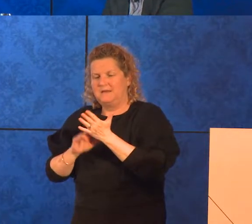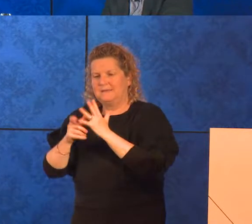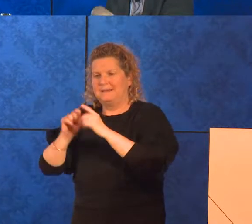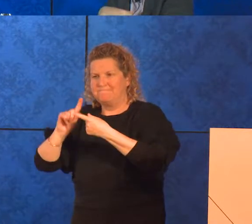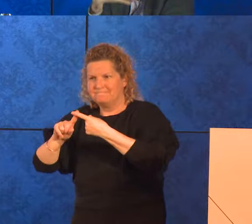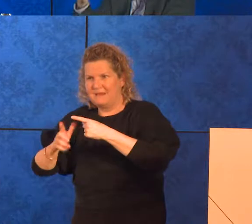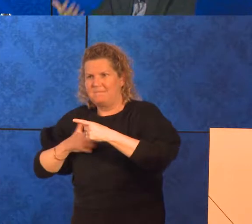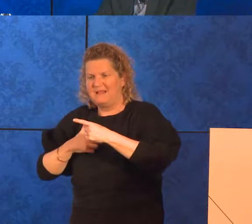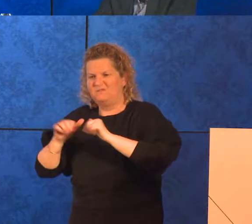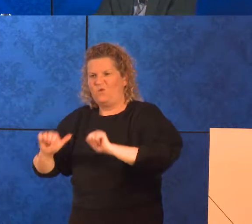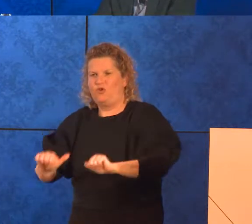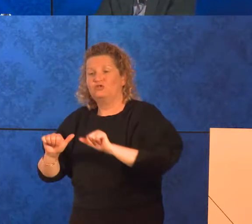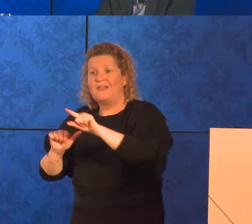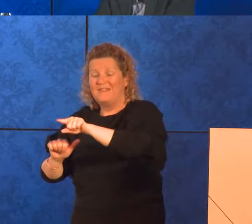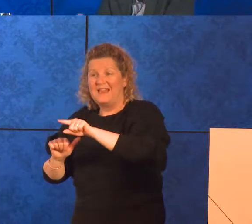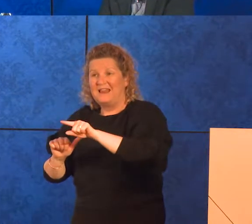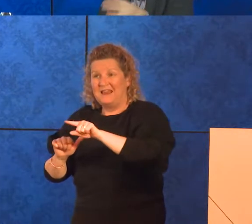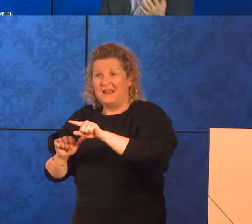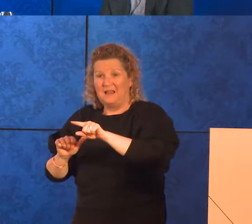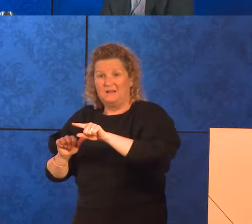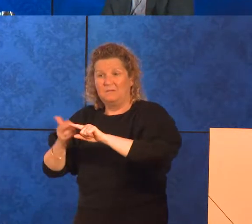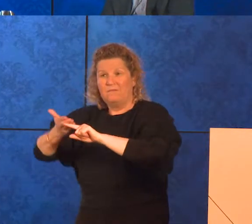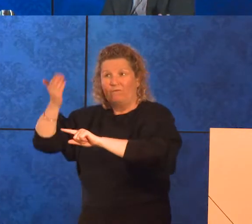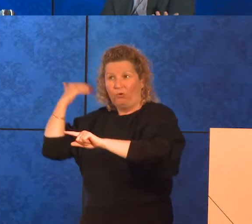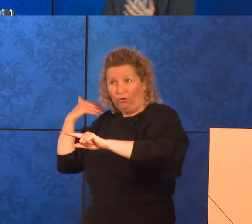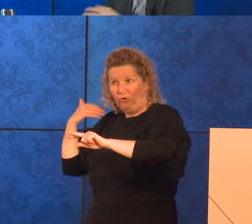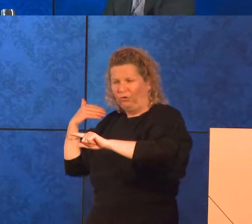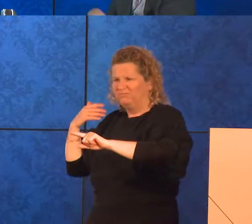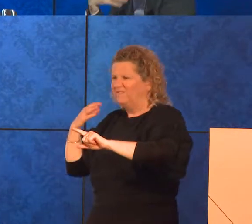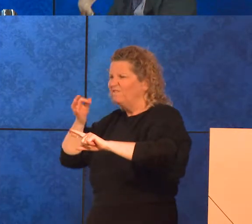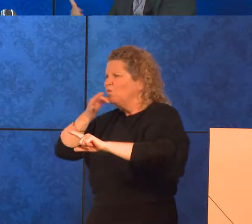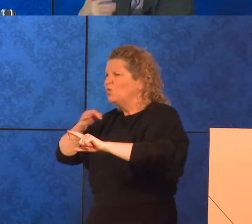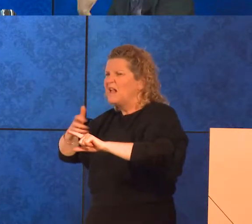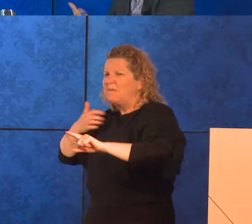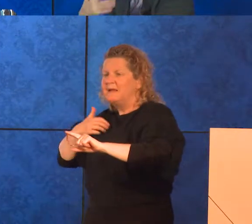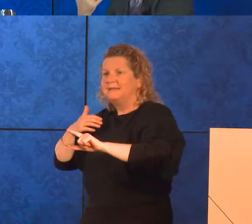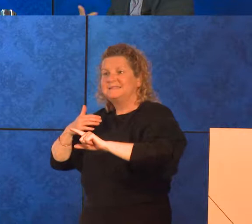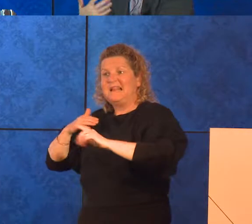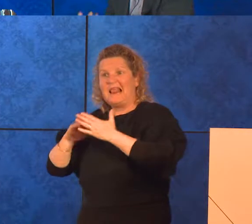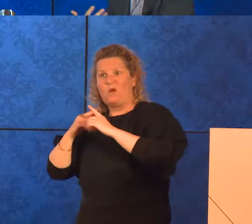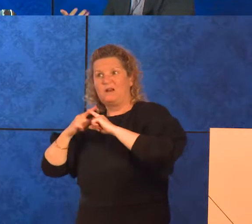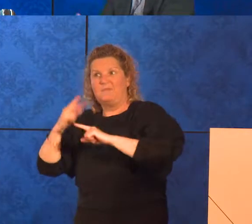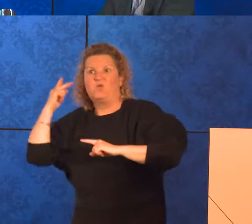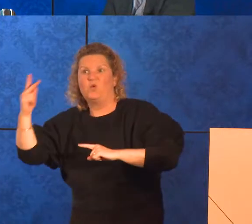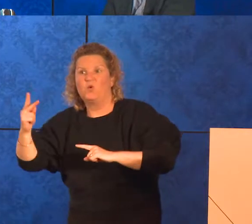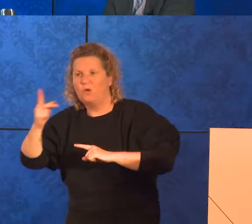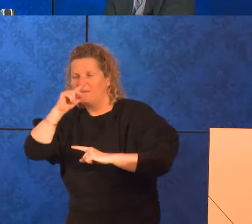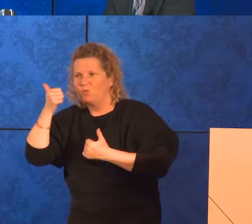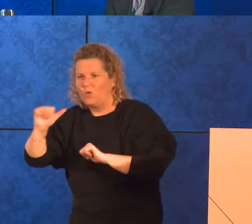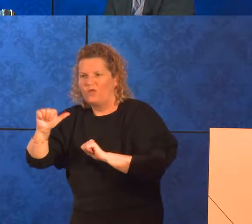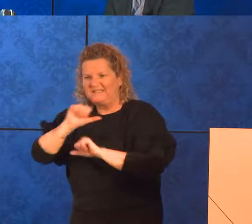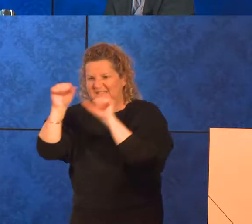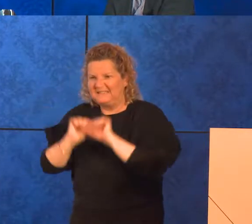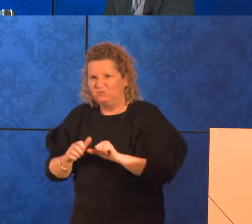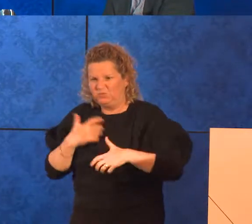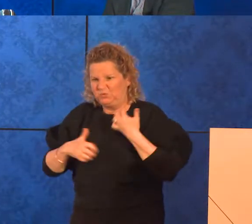Authority. They've received double the amount of complaints than the previous schemes used to receive. So people are more empowered to use those systems to get an outcome,